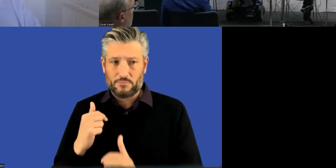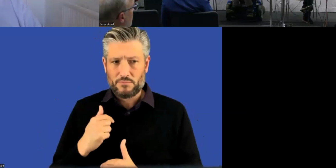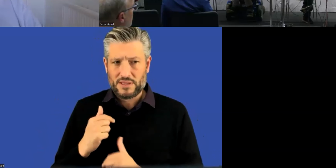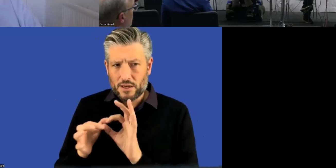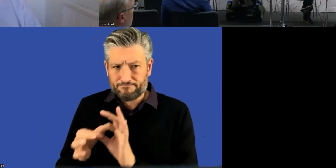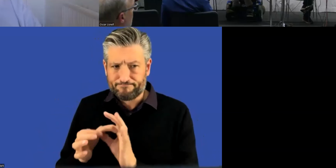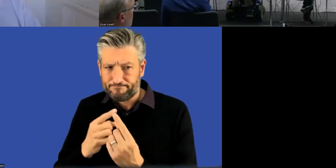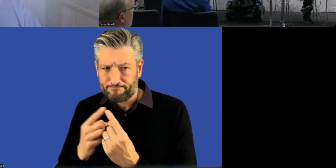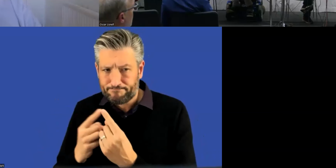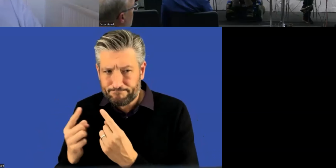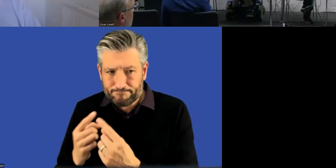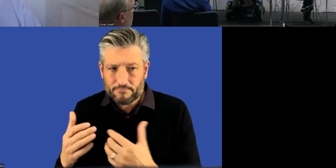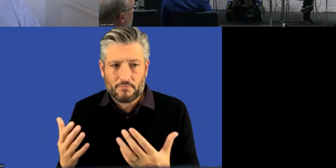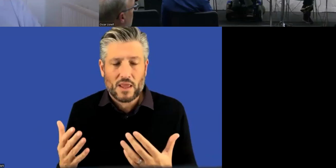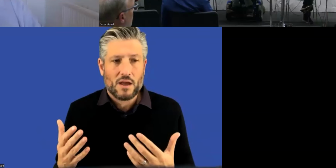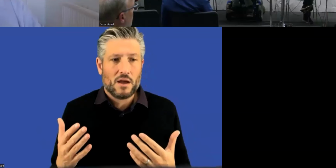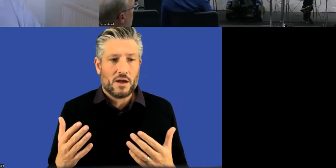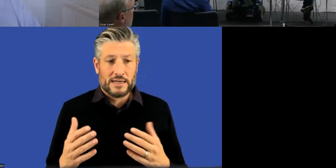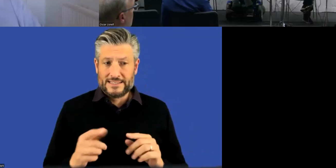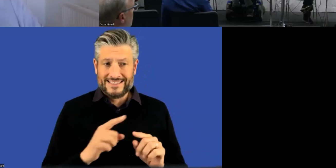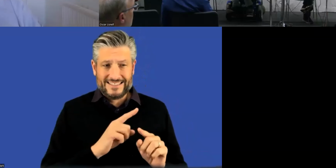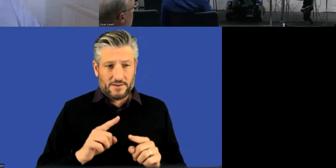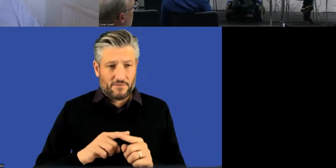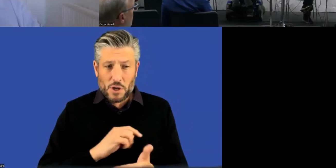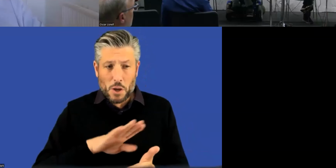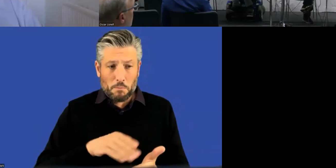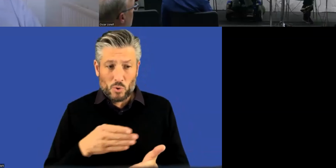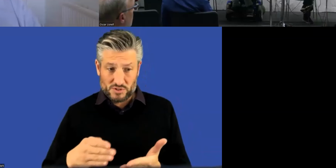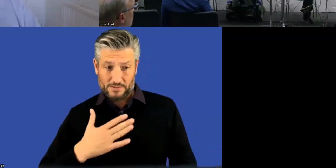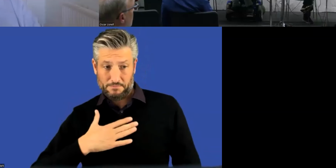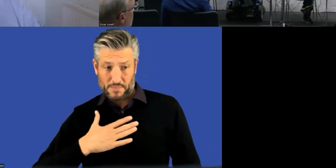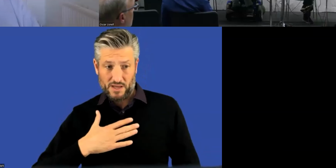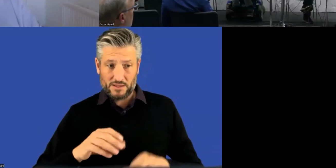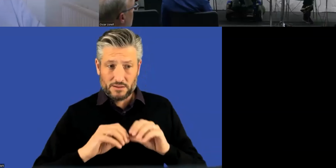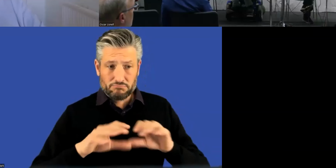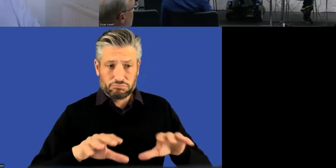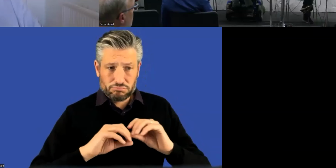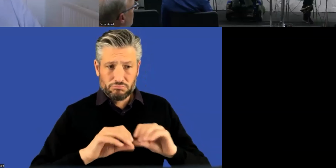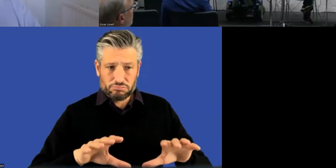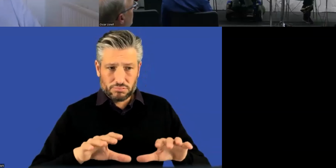given, I would have never had those had I not had an instrument like this to play.